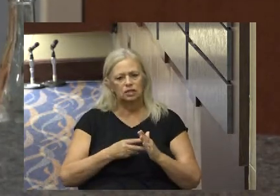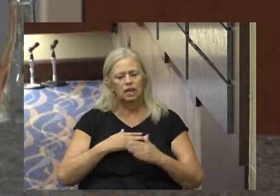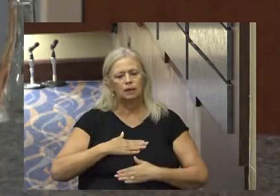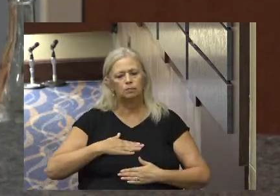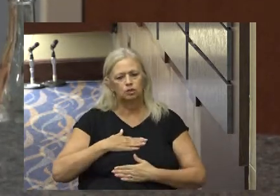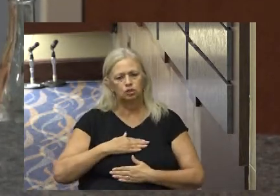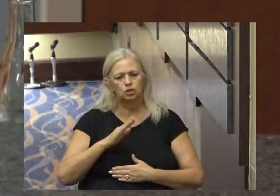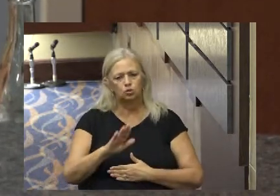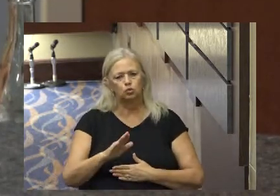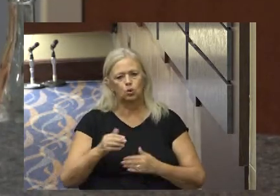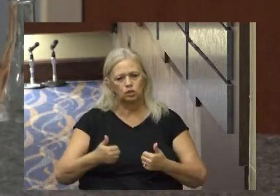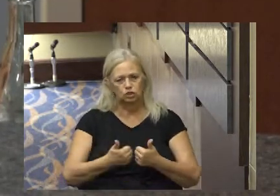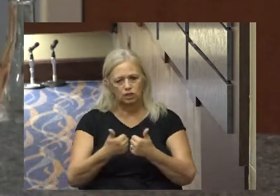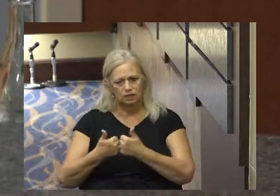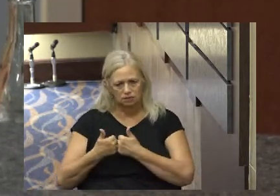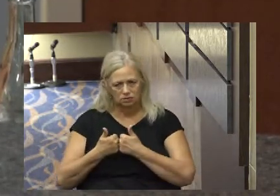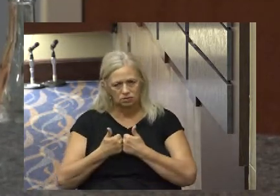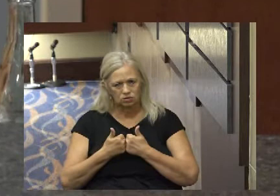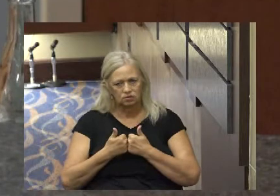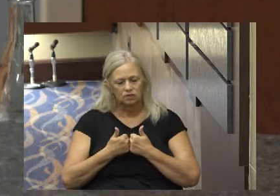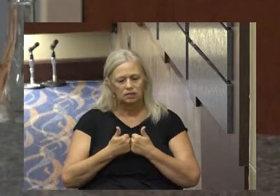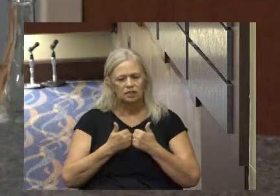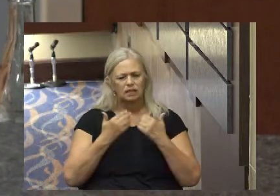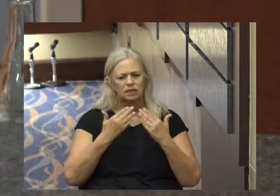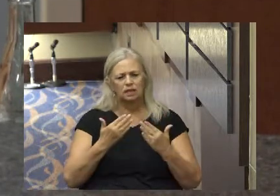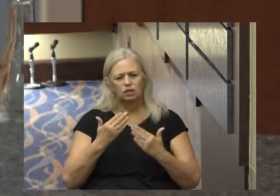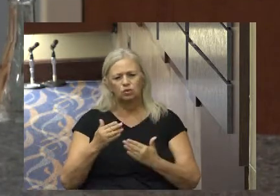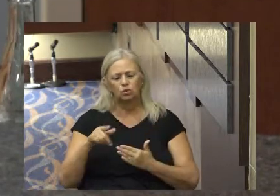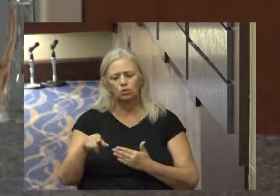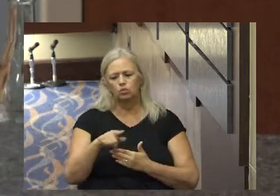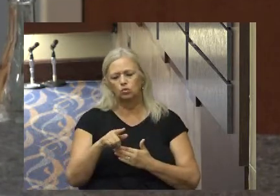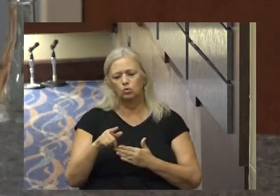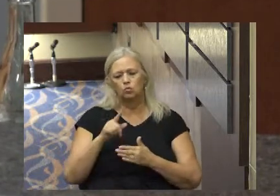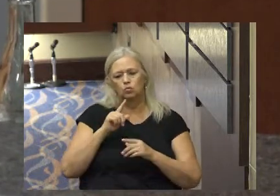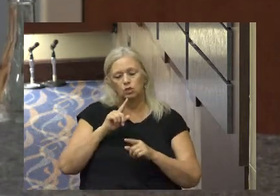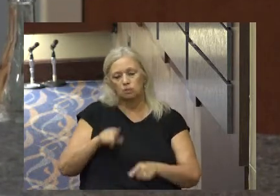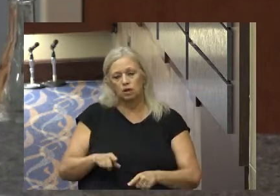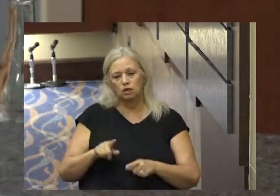us. I appreciate you responding to us challenging you.